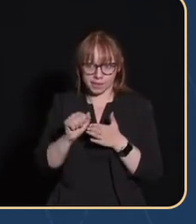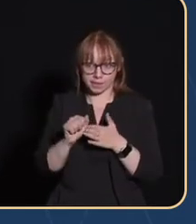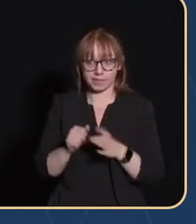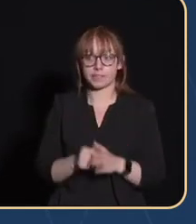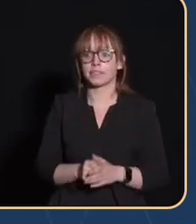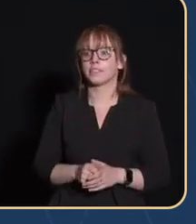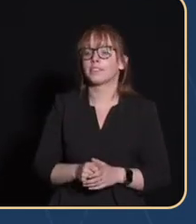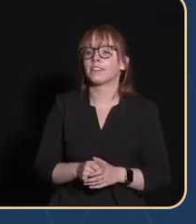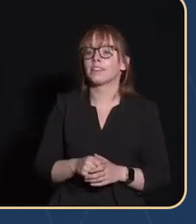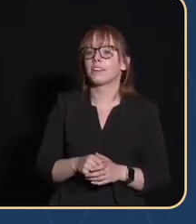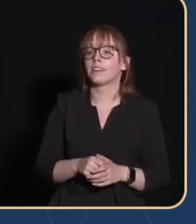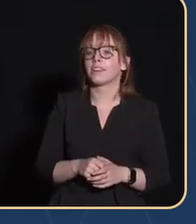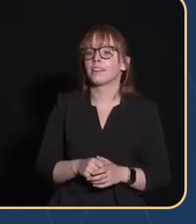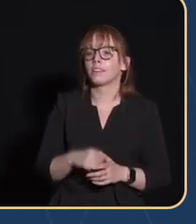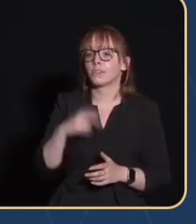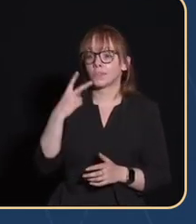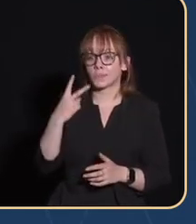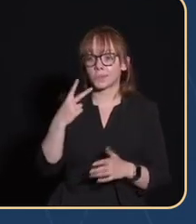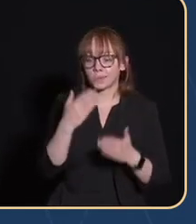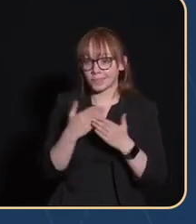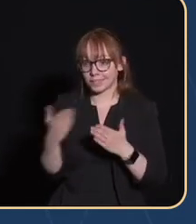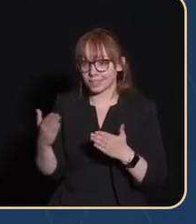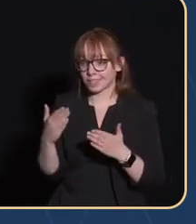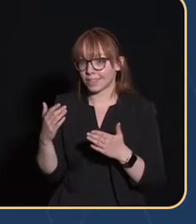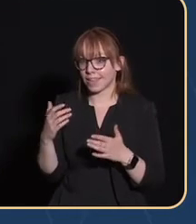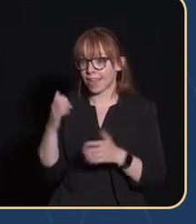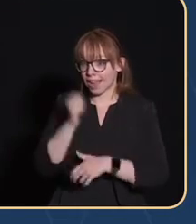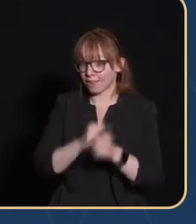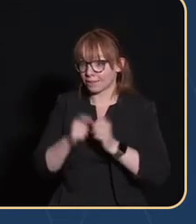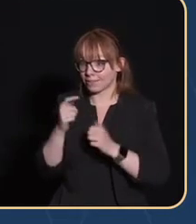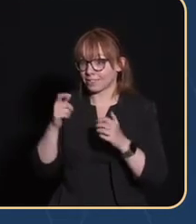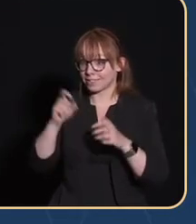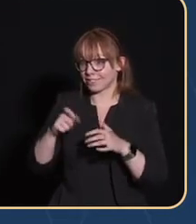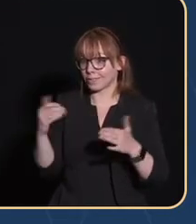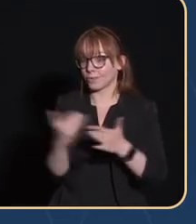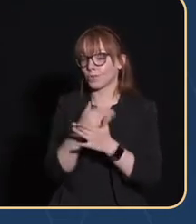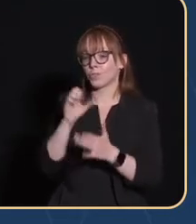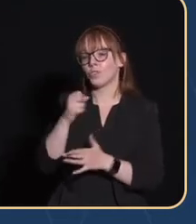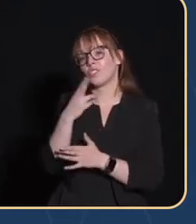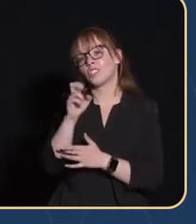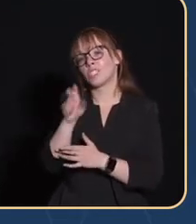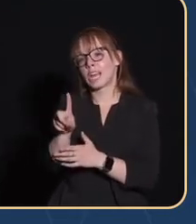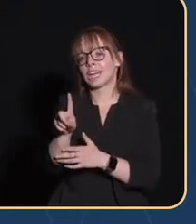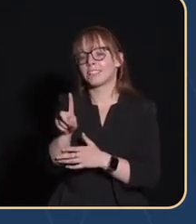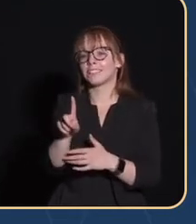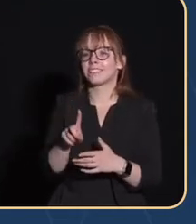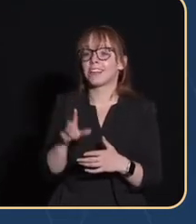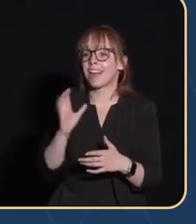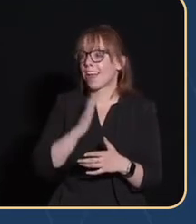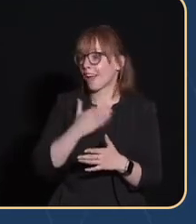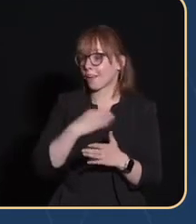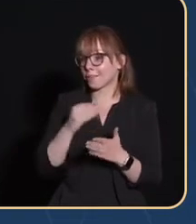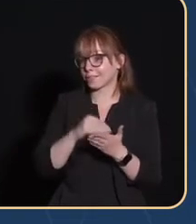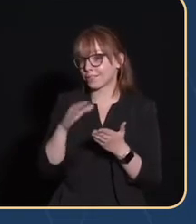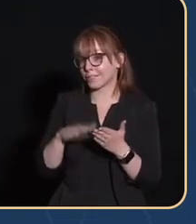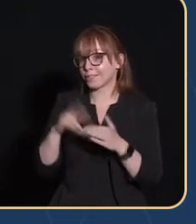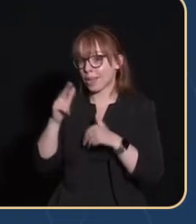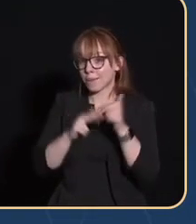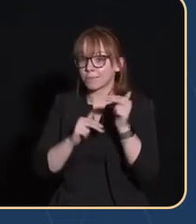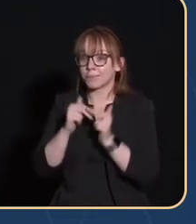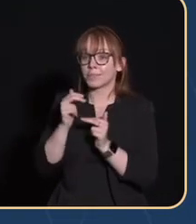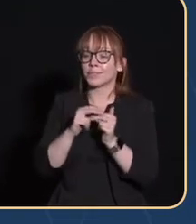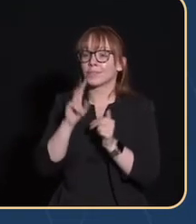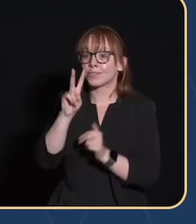Our next 2 items, everybody could use a new shed in their backyard. I love our carpentry students put together 2 sheds that we're